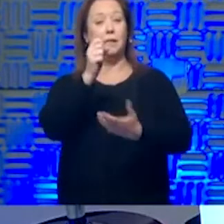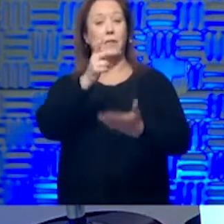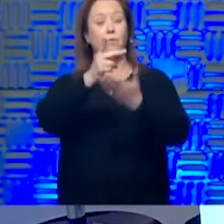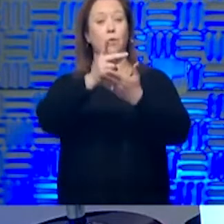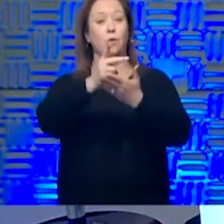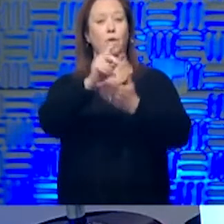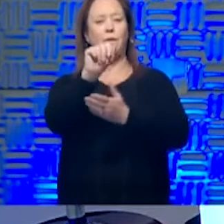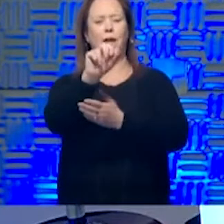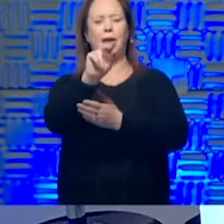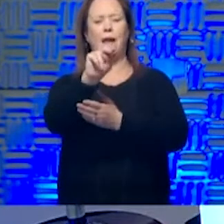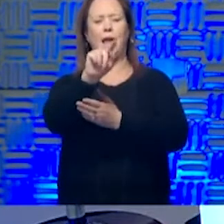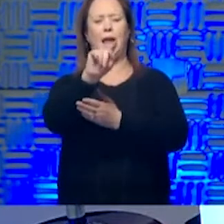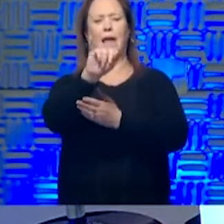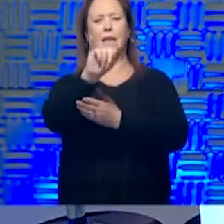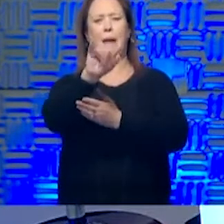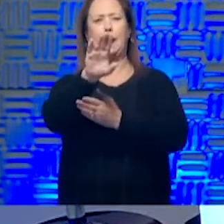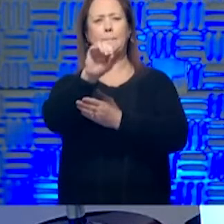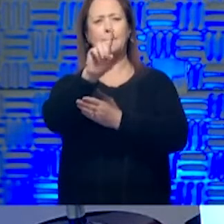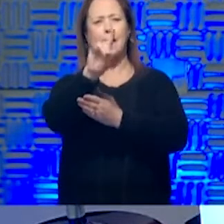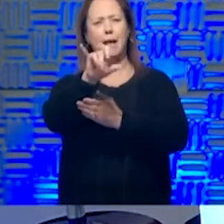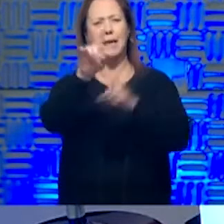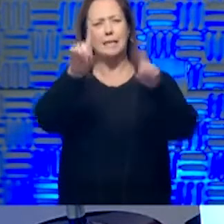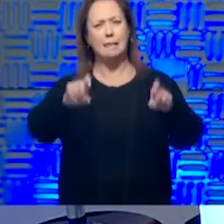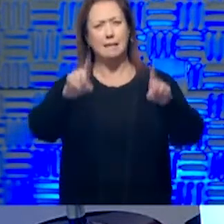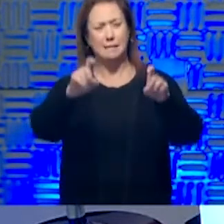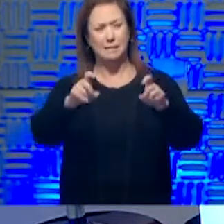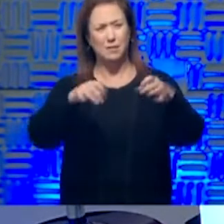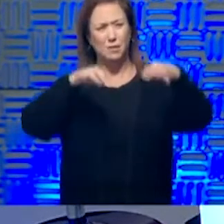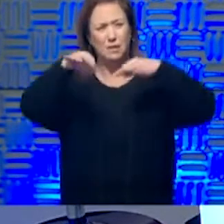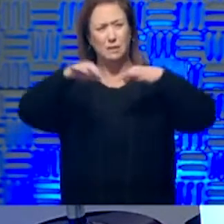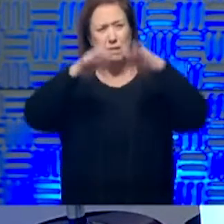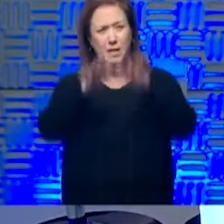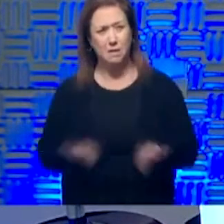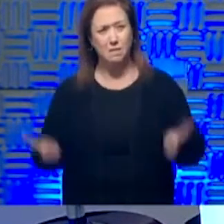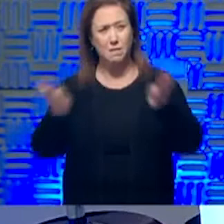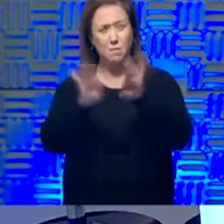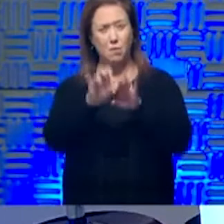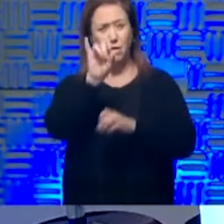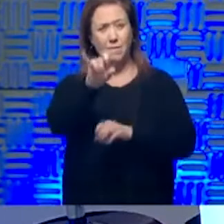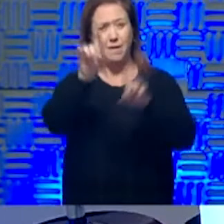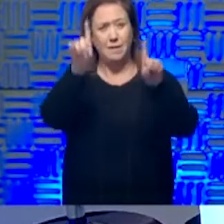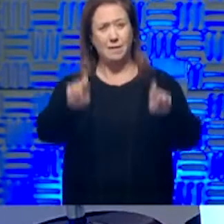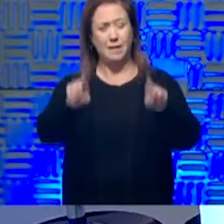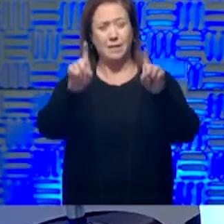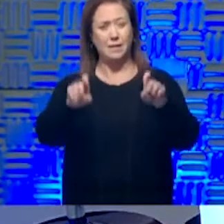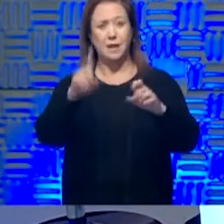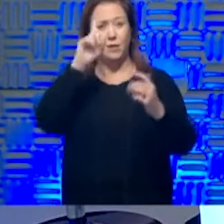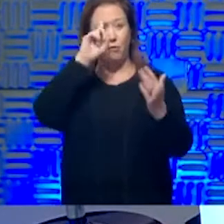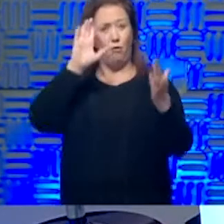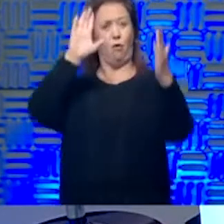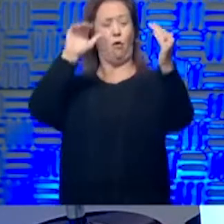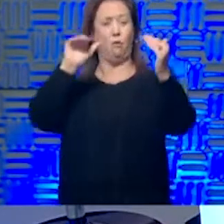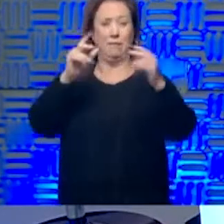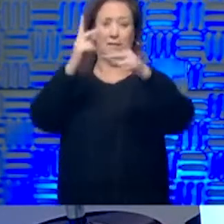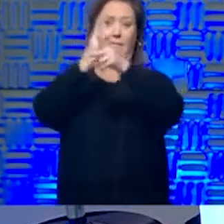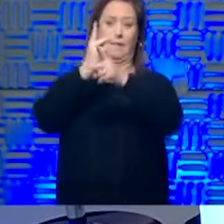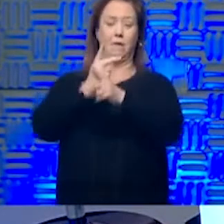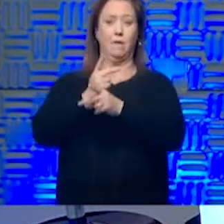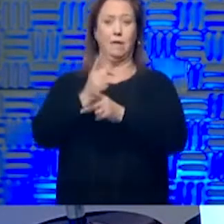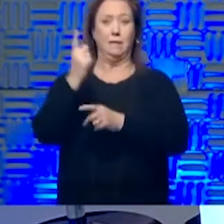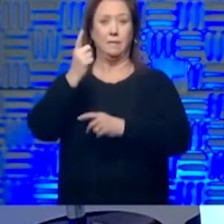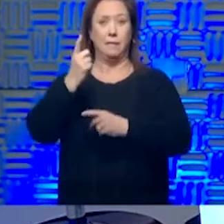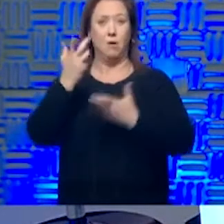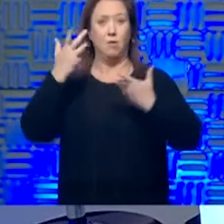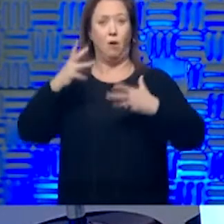an antibody test. Can you talk about how important that will be and what hopes you guys have for that to figure out maybe if somebody has